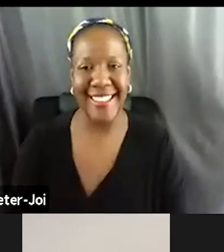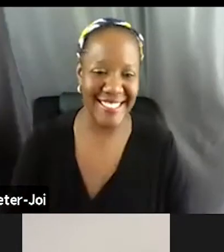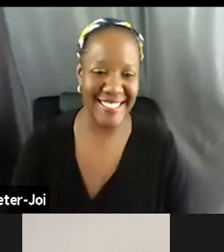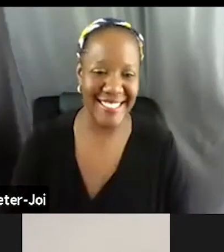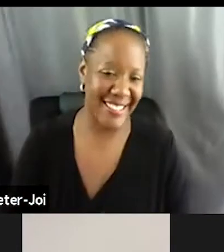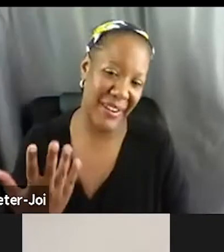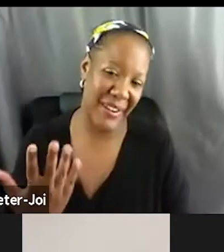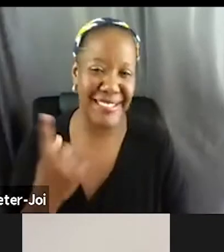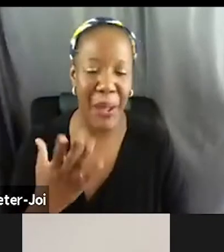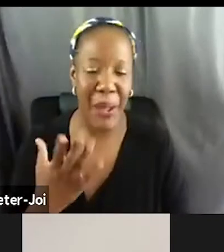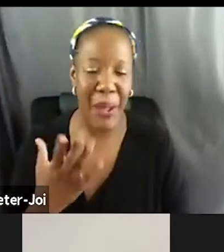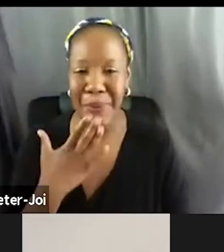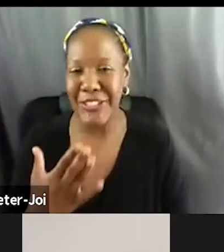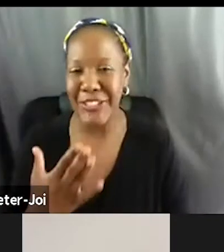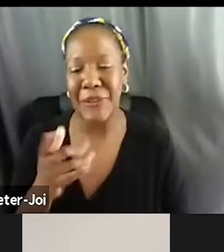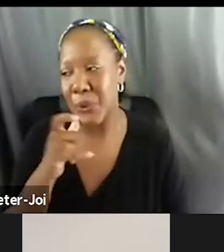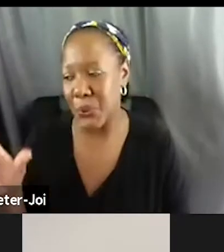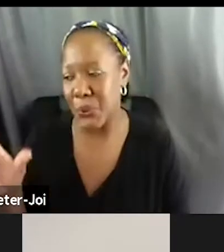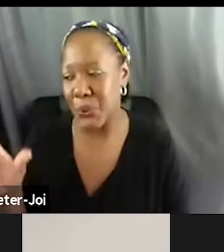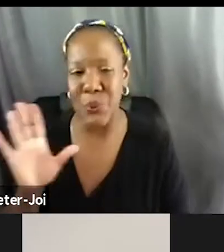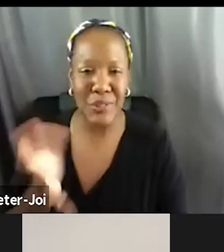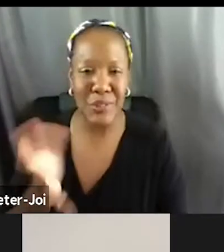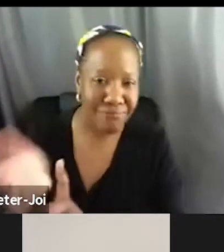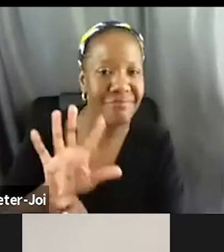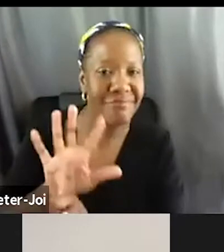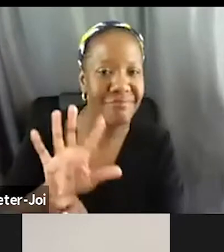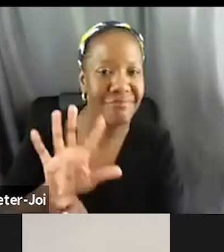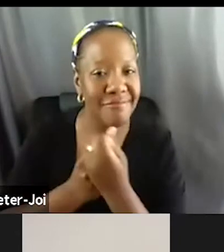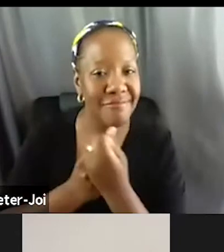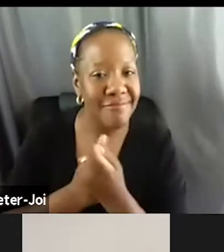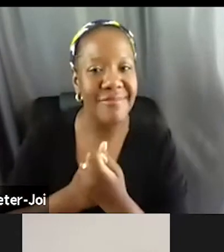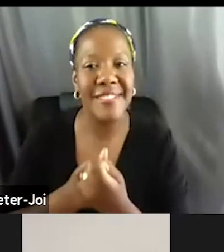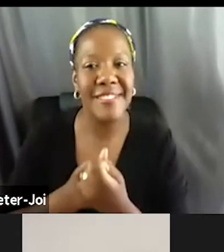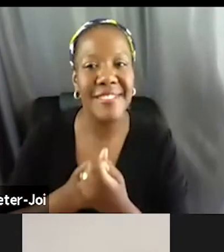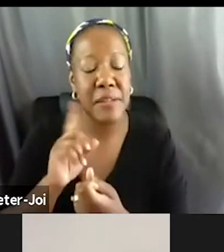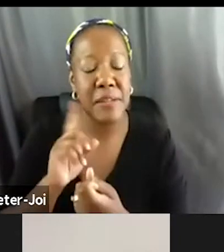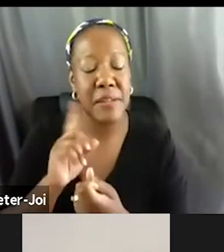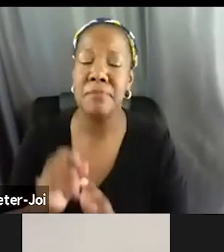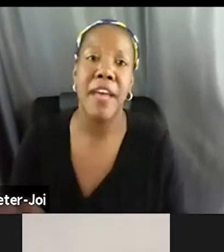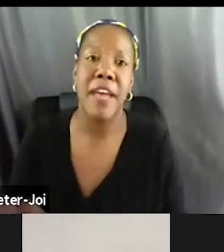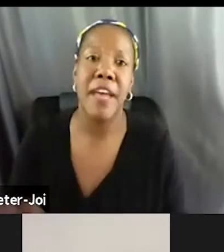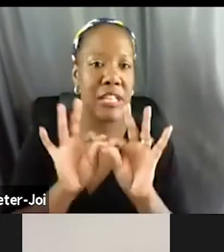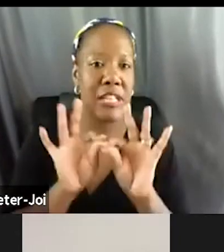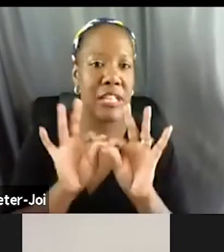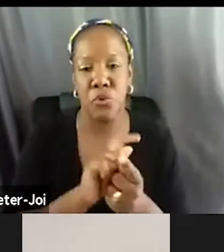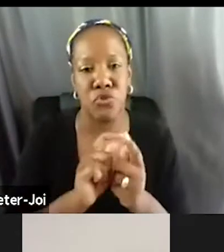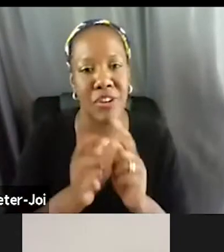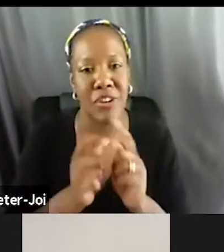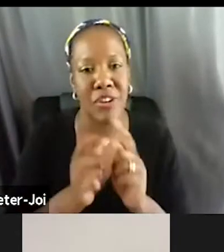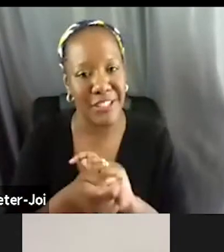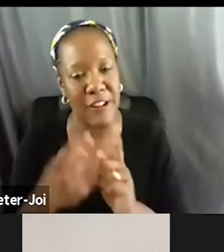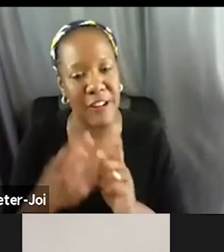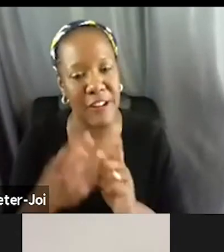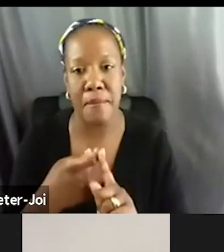surround yourself with, especially when you may be just transitioning from not having any hair to having hair.